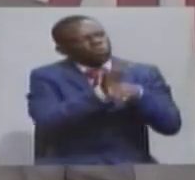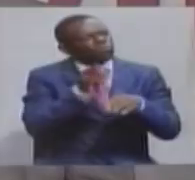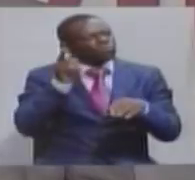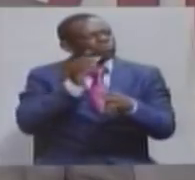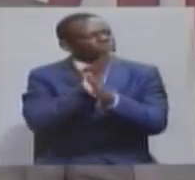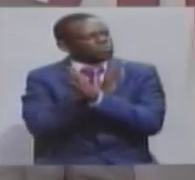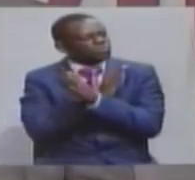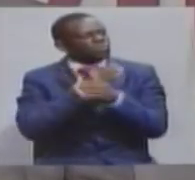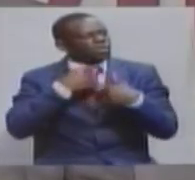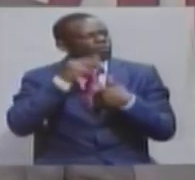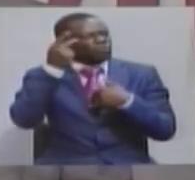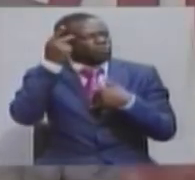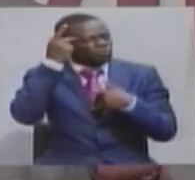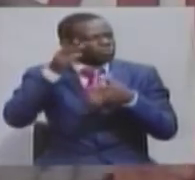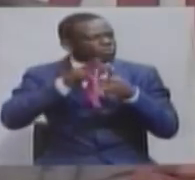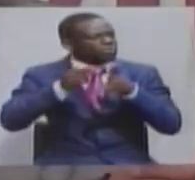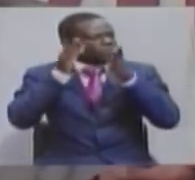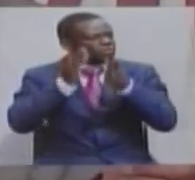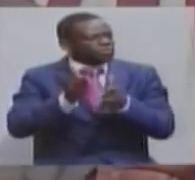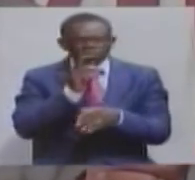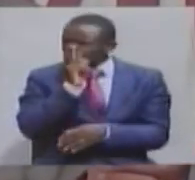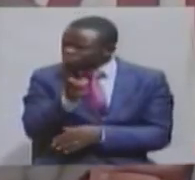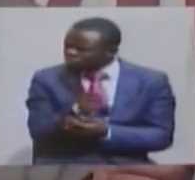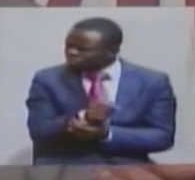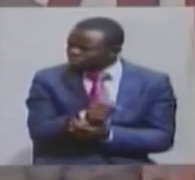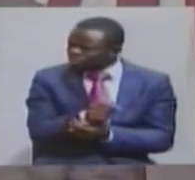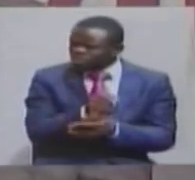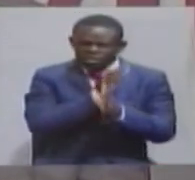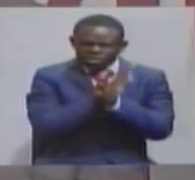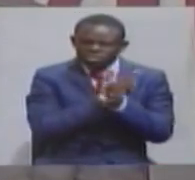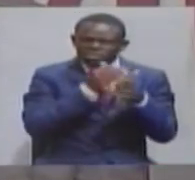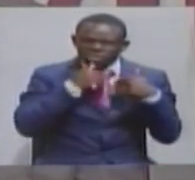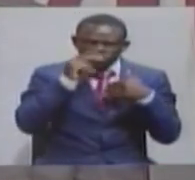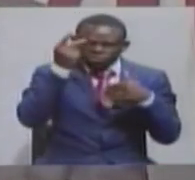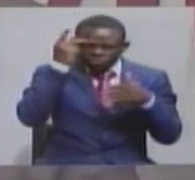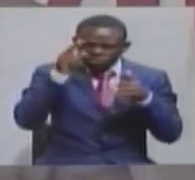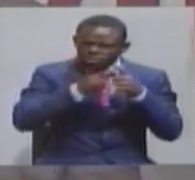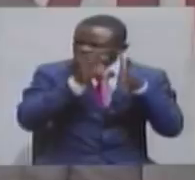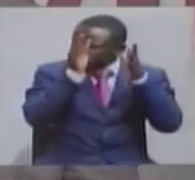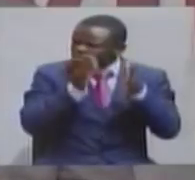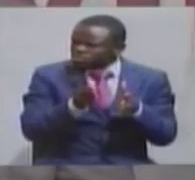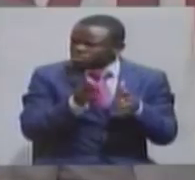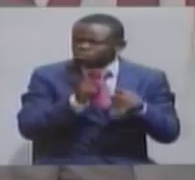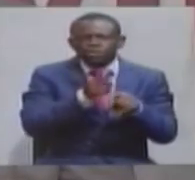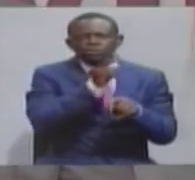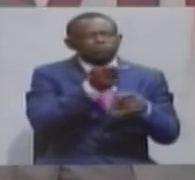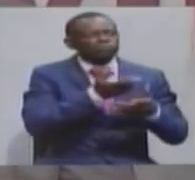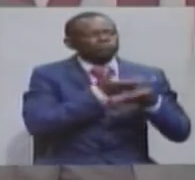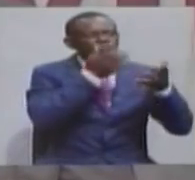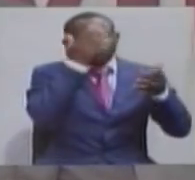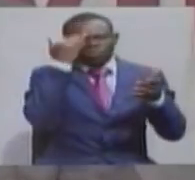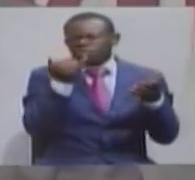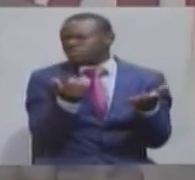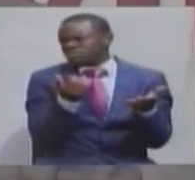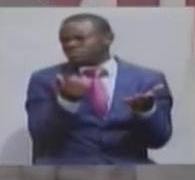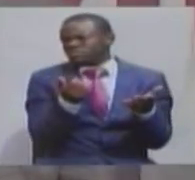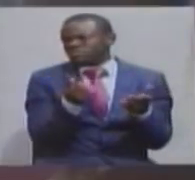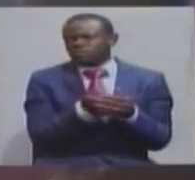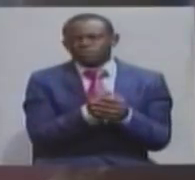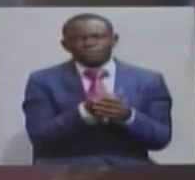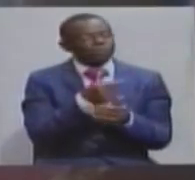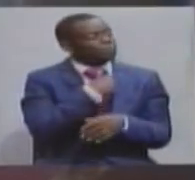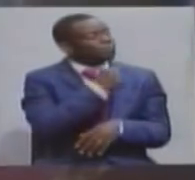Zambia? No. Is that what he wants Mr. Gambari to talk about? No. He didn't raise that with Mr. Gambari. I want to ask you this question. Do